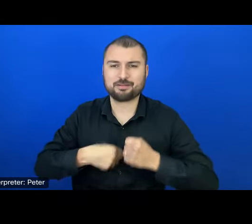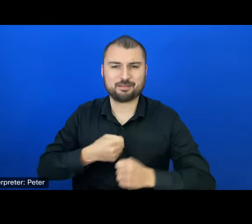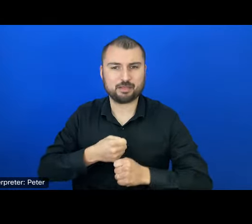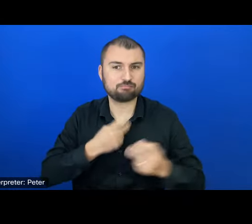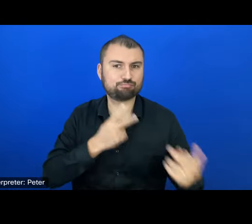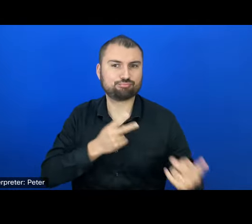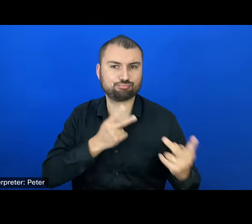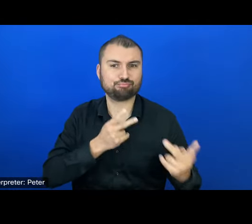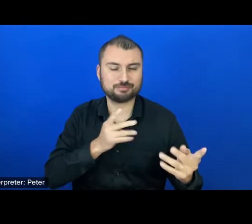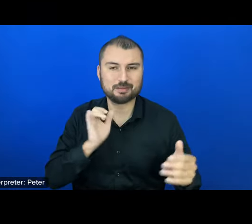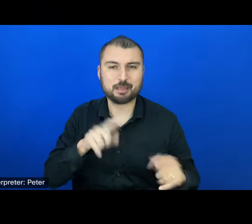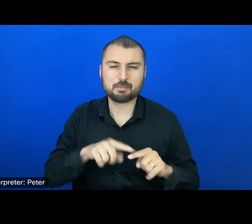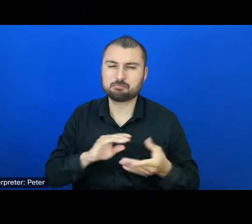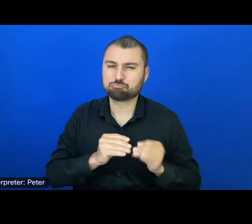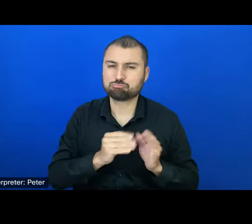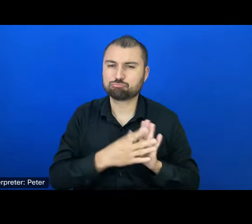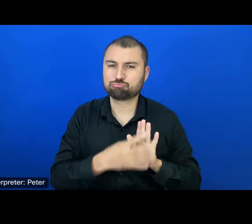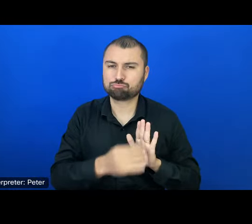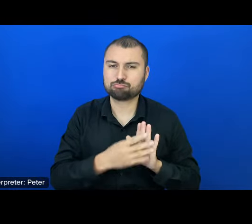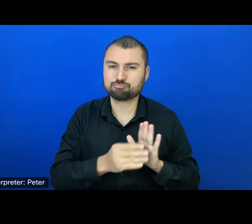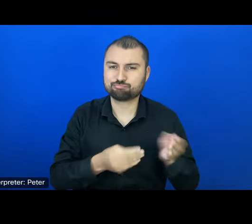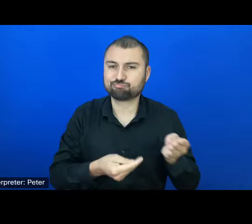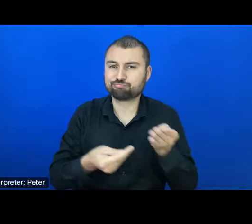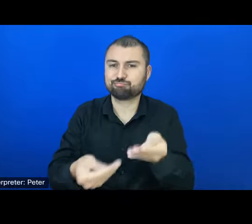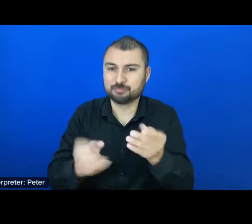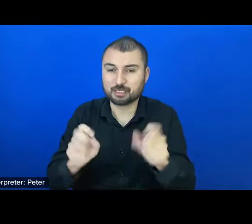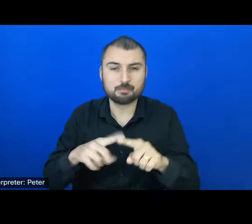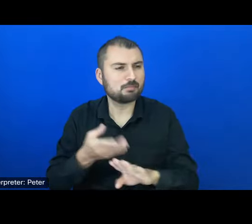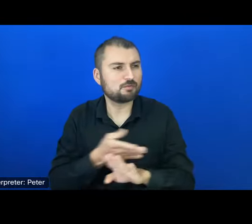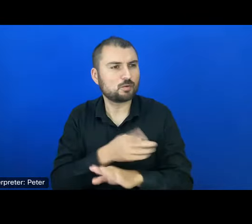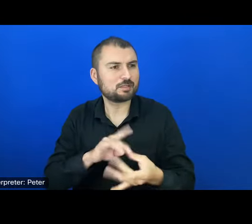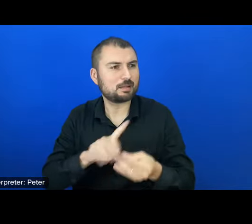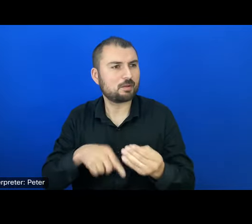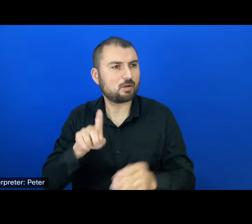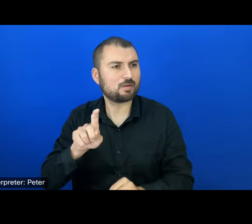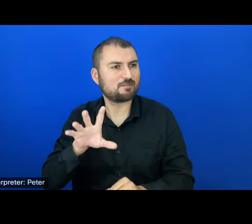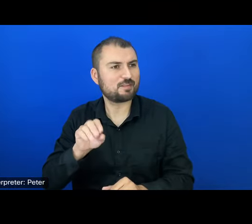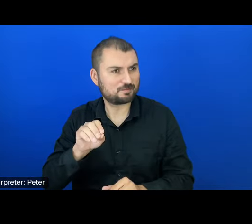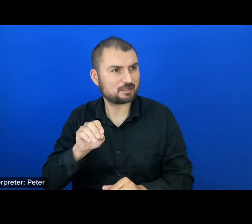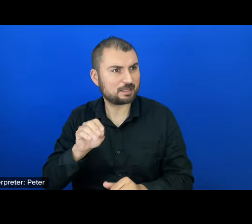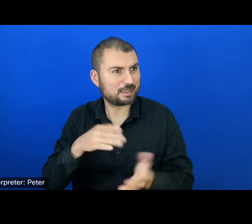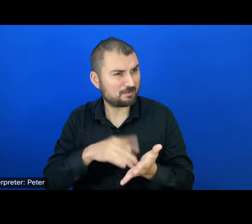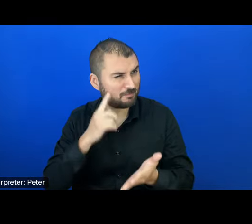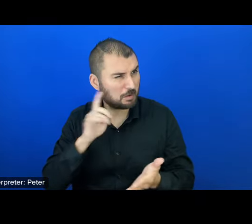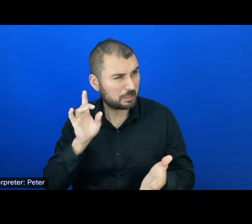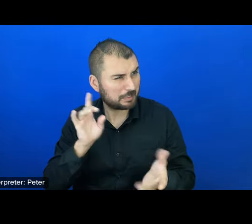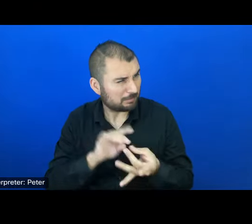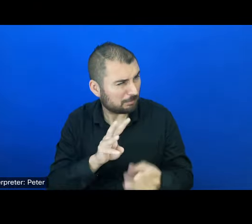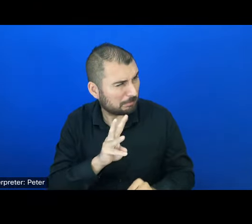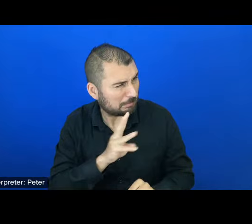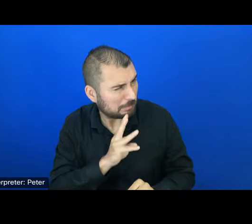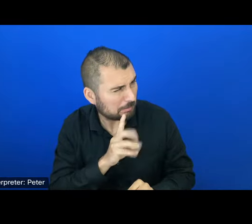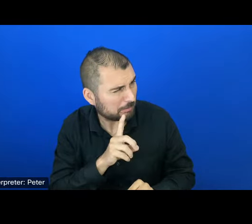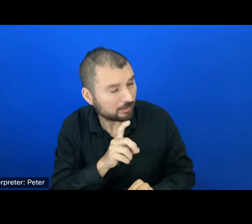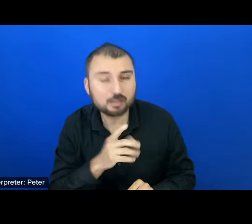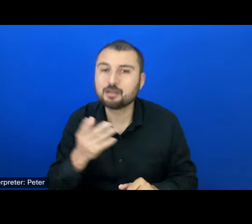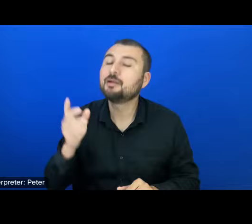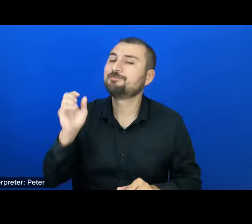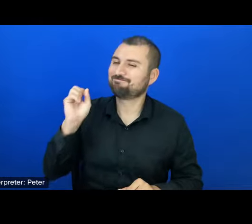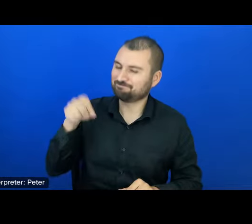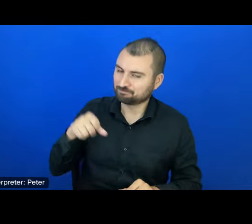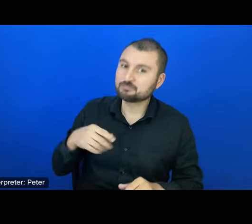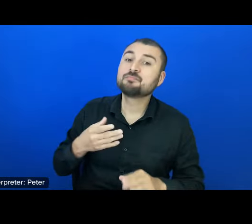the last one you showed us, you made a comment, 150,000 to get water? Connect the water to it. It was, everything was